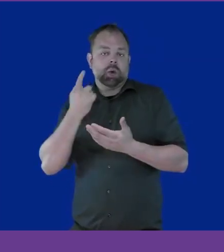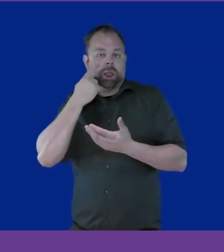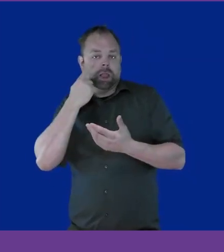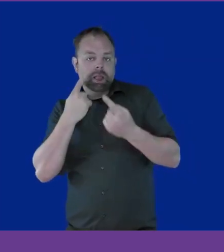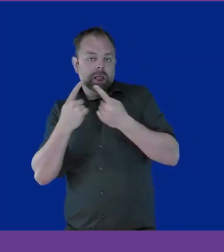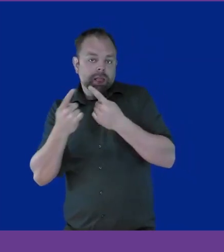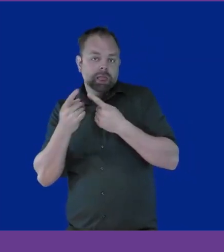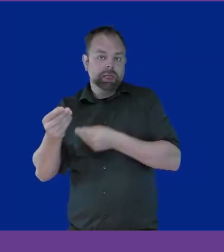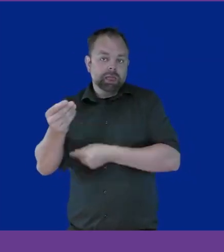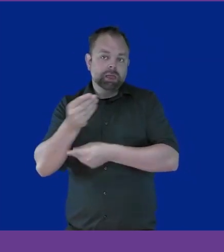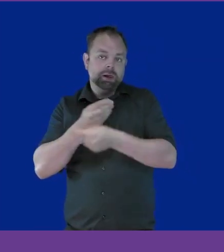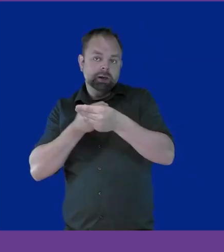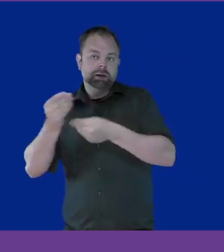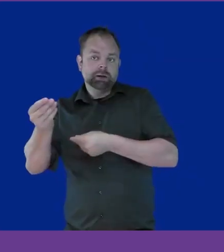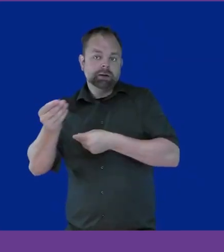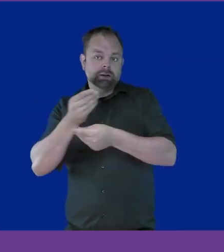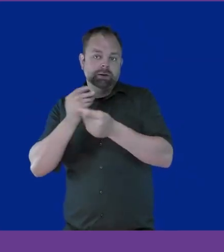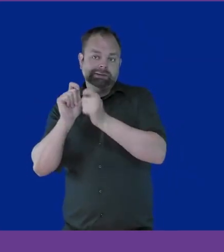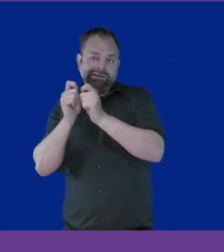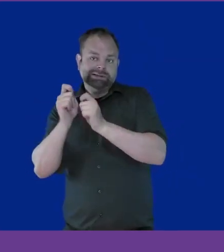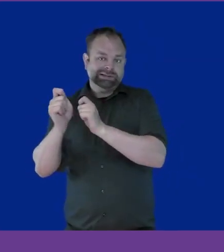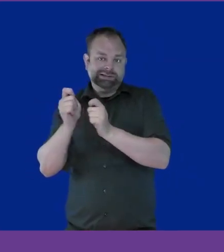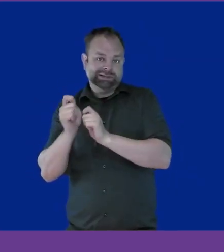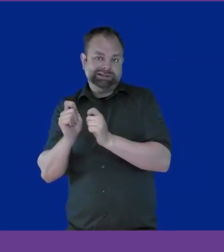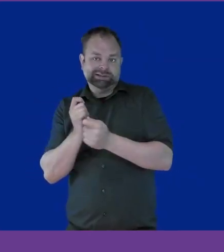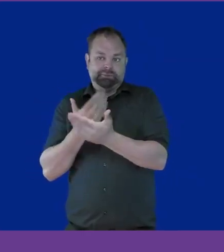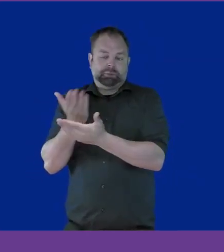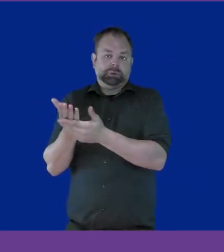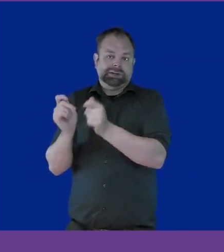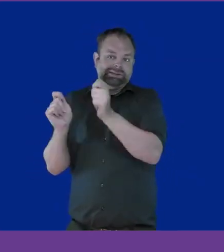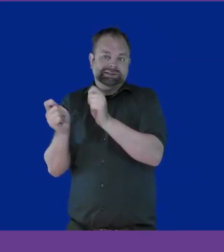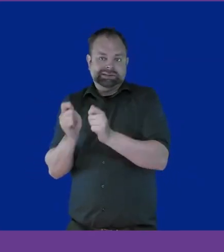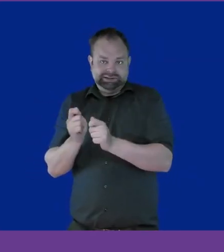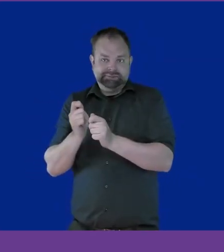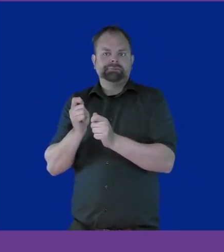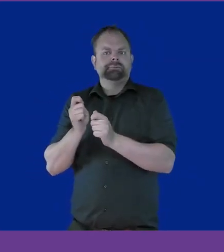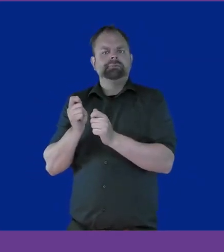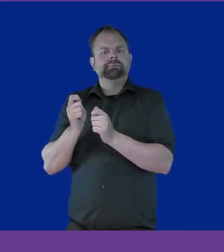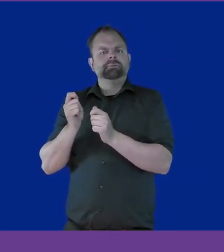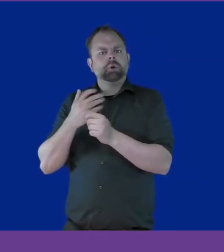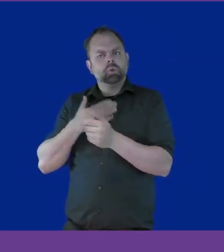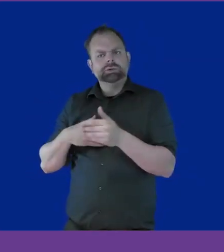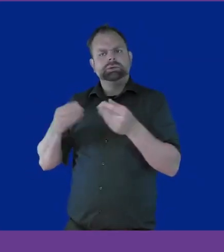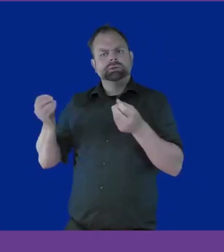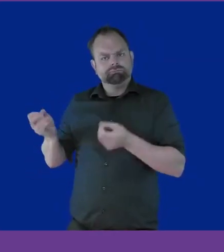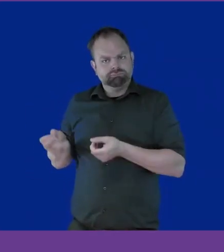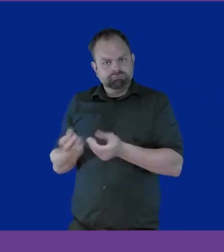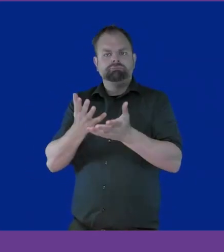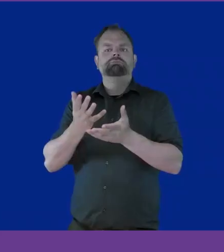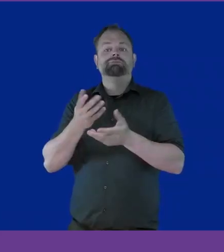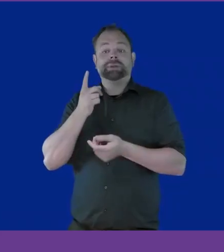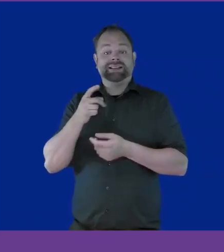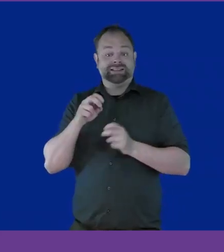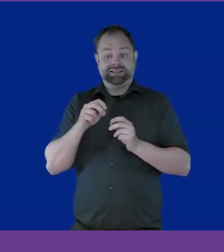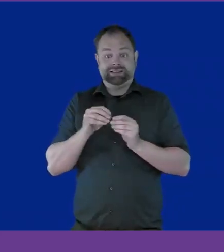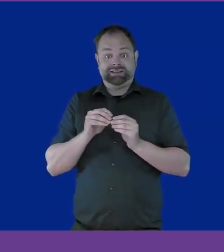the initiation of a transaction is considered to be remote. So when a remote connection is used, even